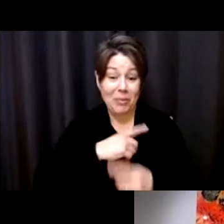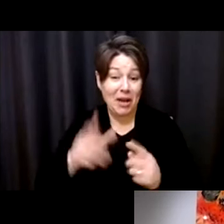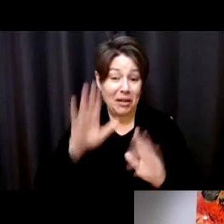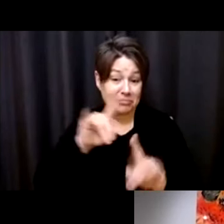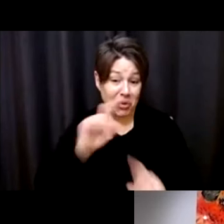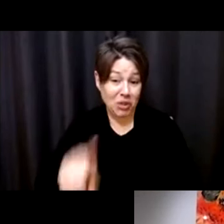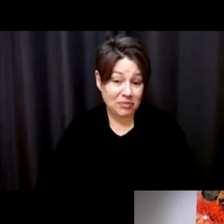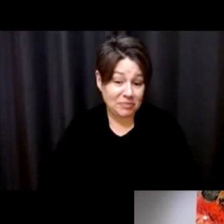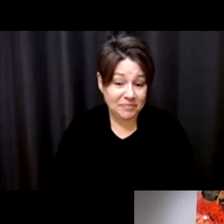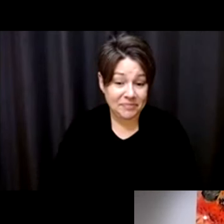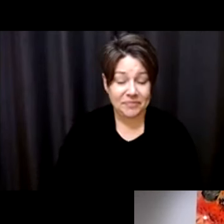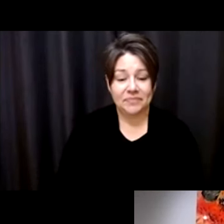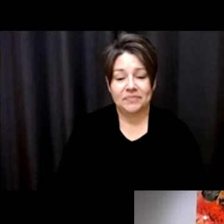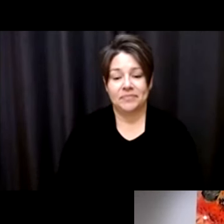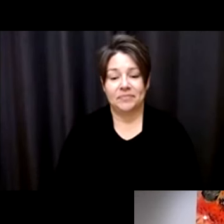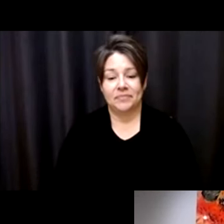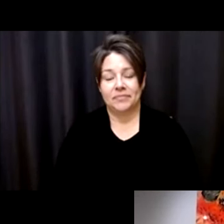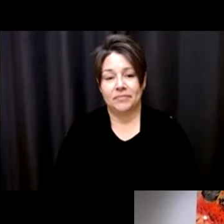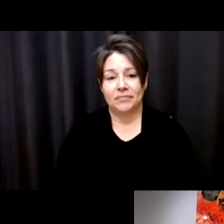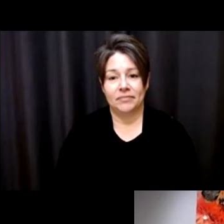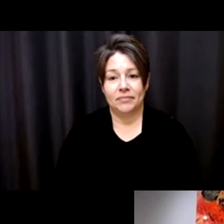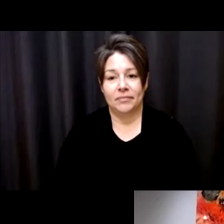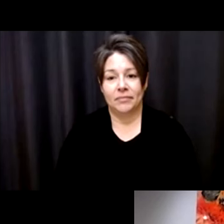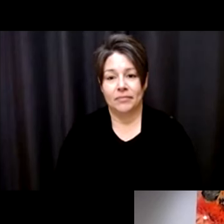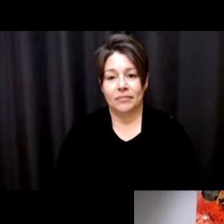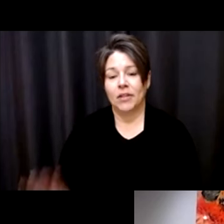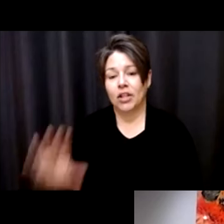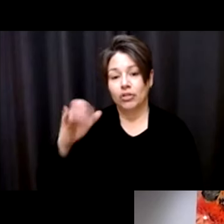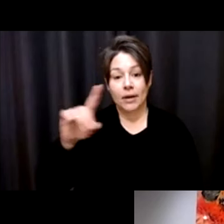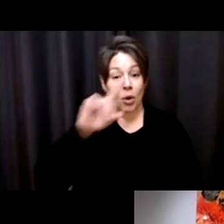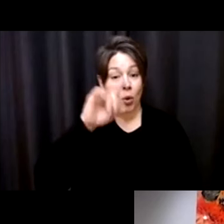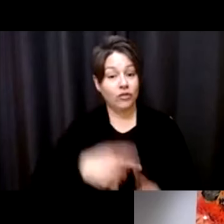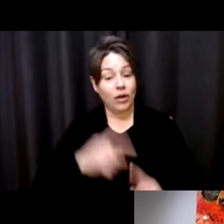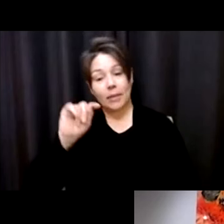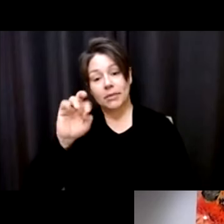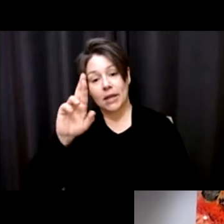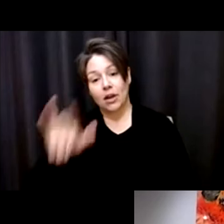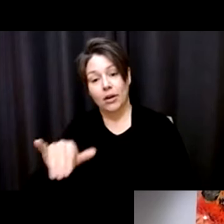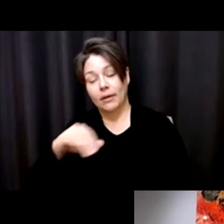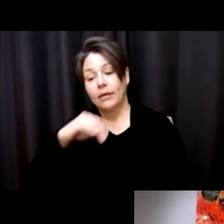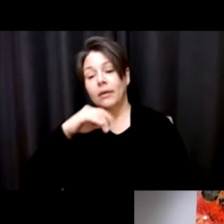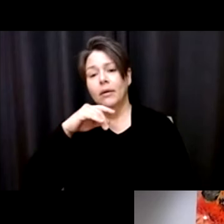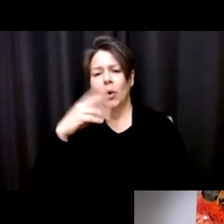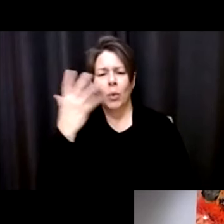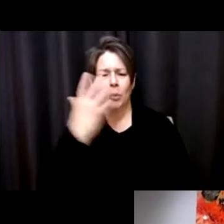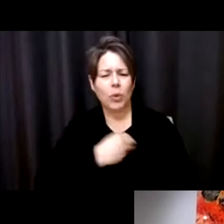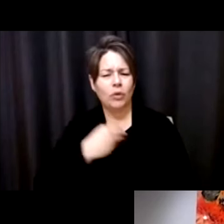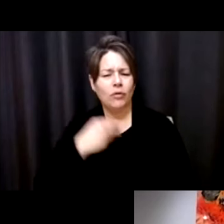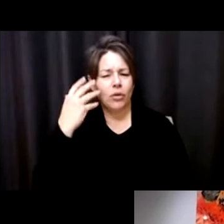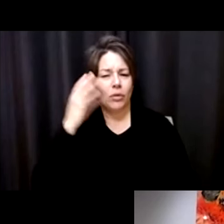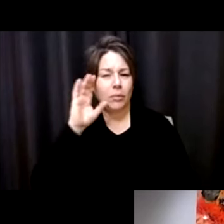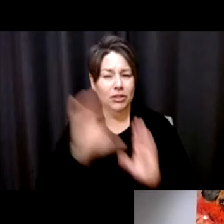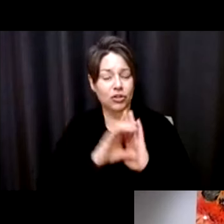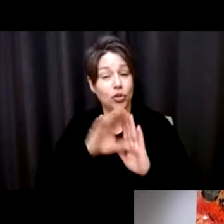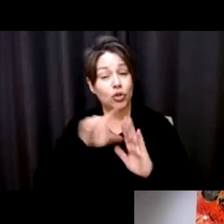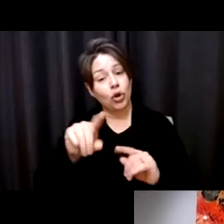question. Thank you. I have a question from Terry. Such beautiful pictures. During your